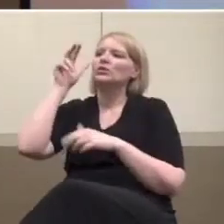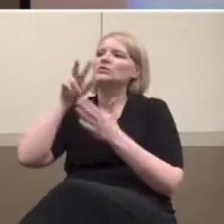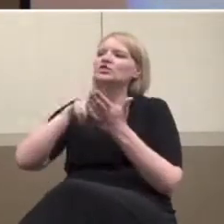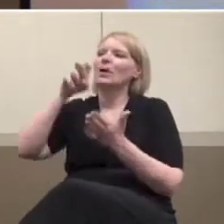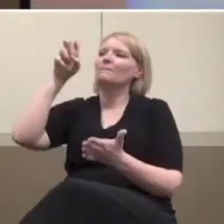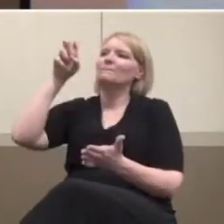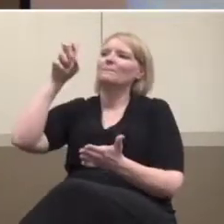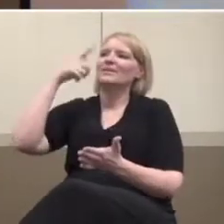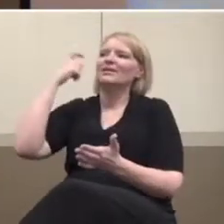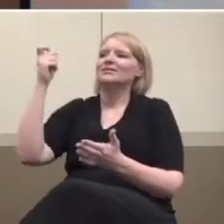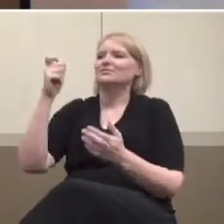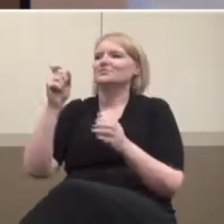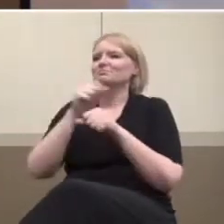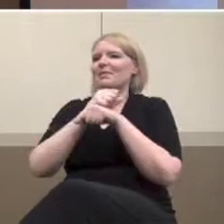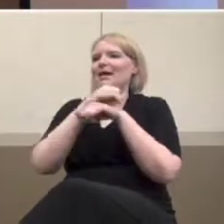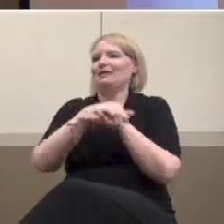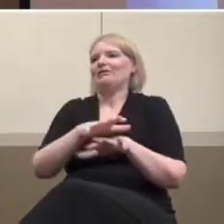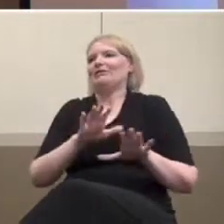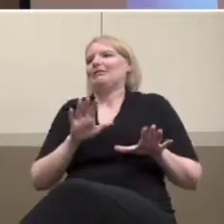spider. It